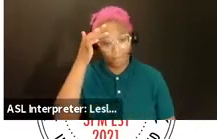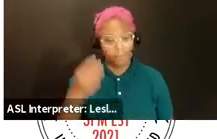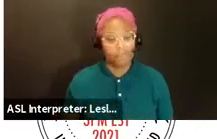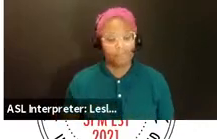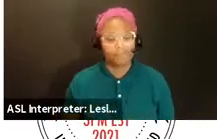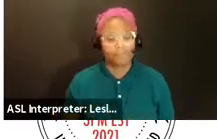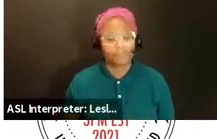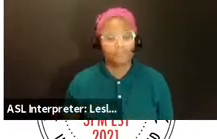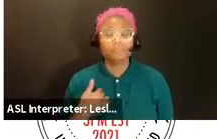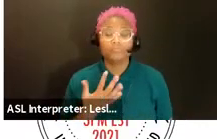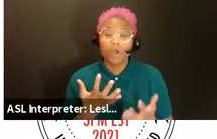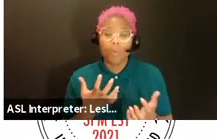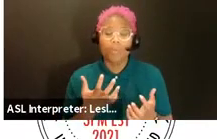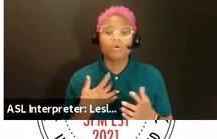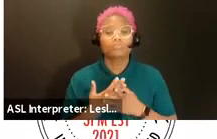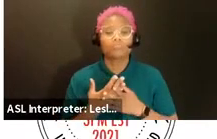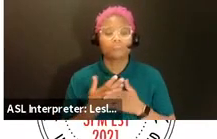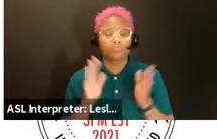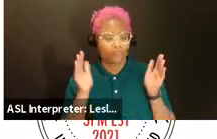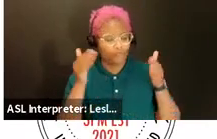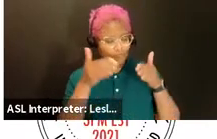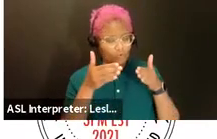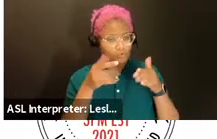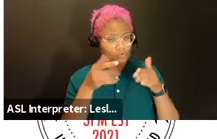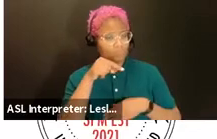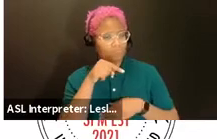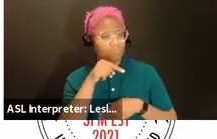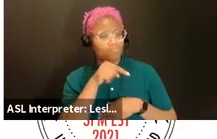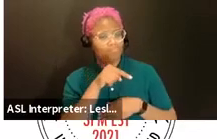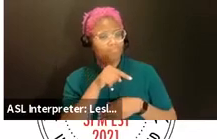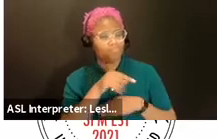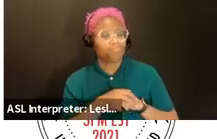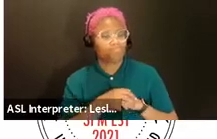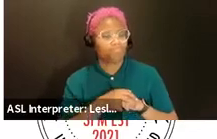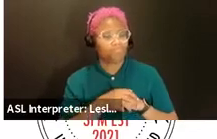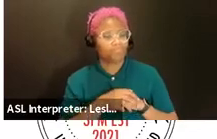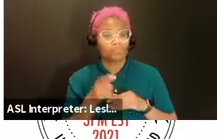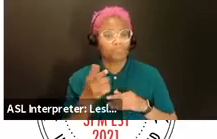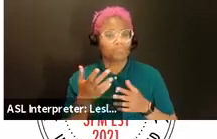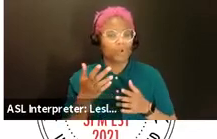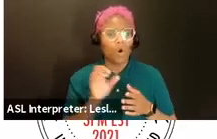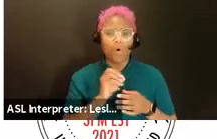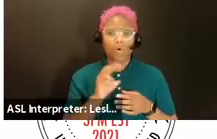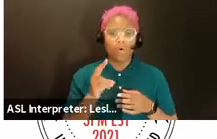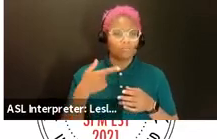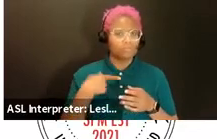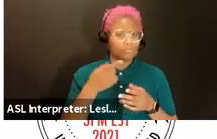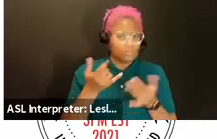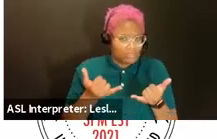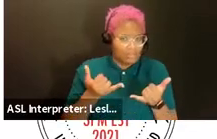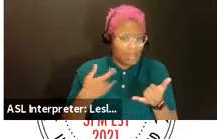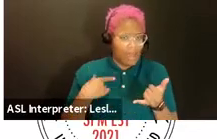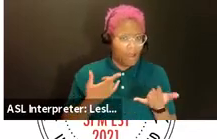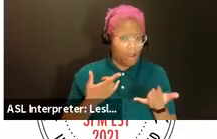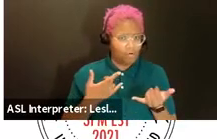I want to shift now to, are we going to go to the participants' questions now?